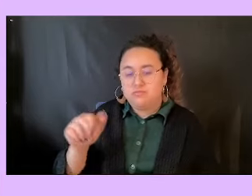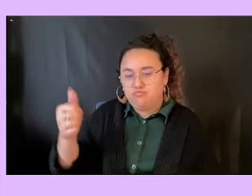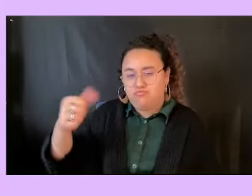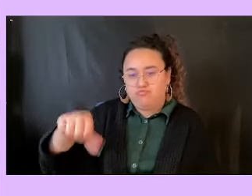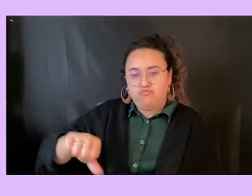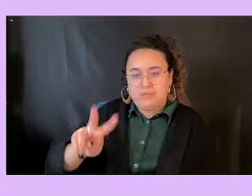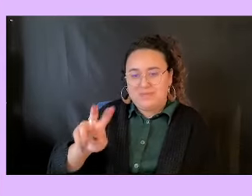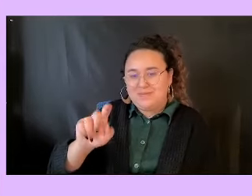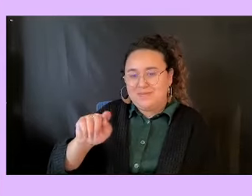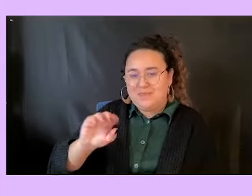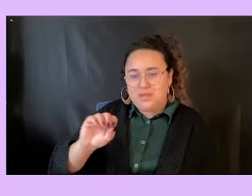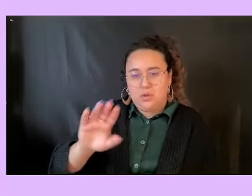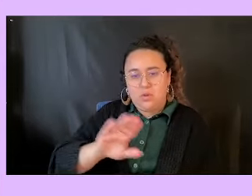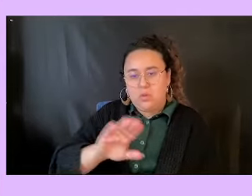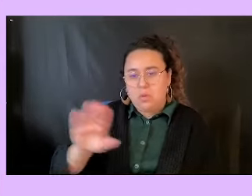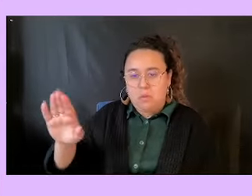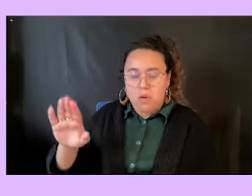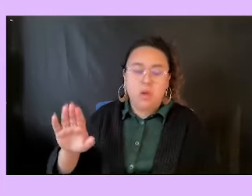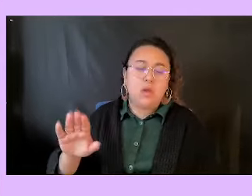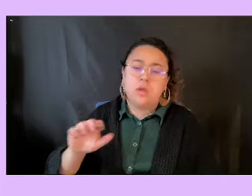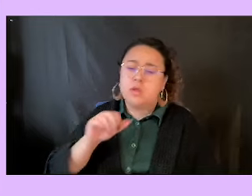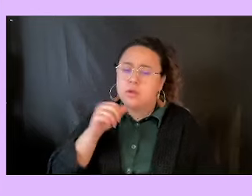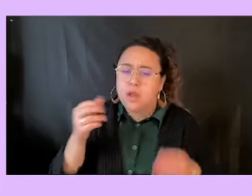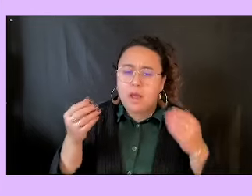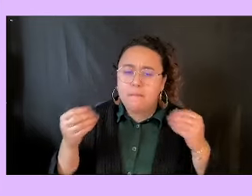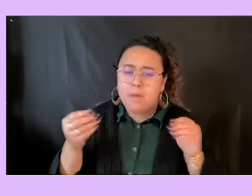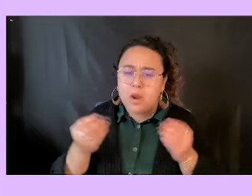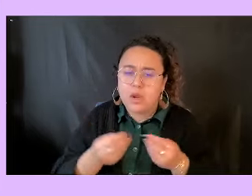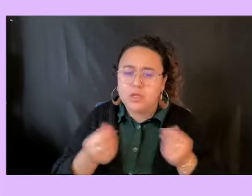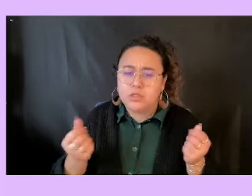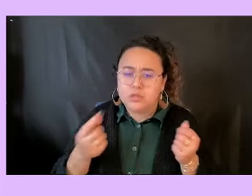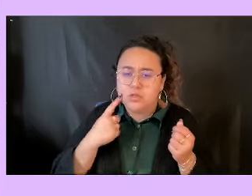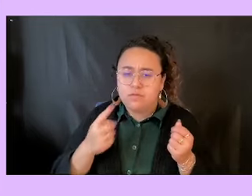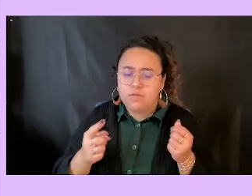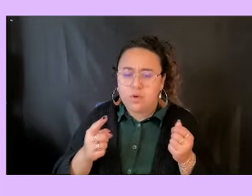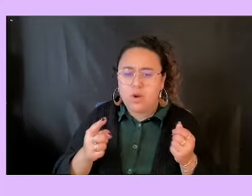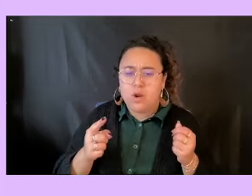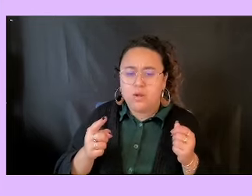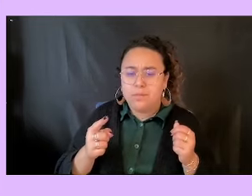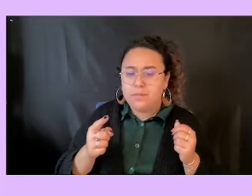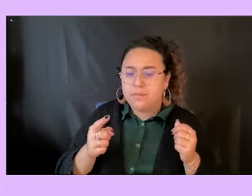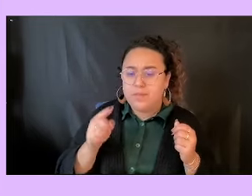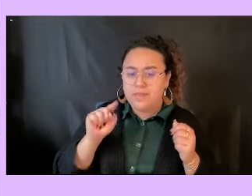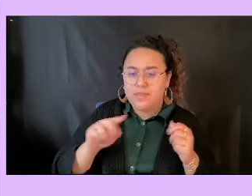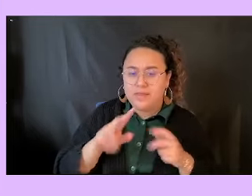have come to say there's not a market solution for